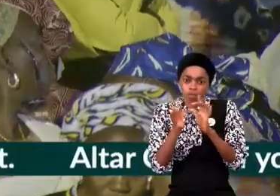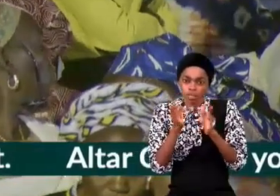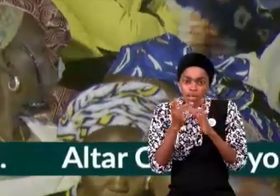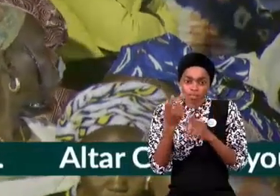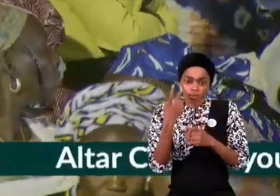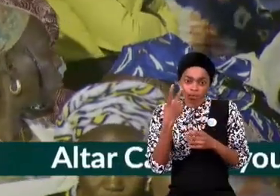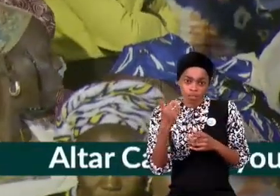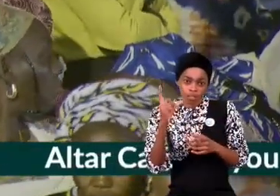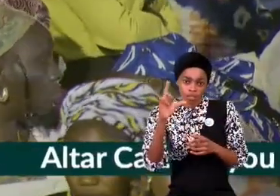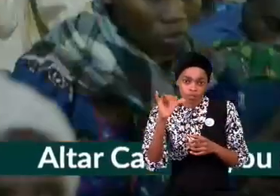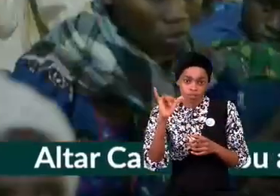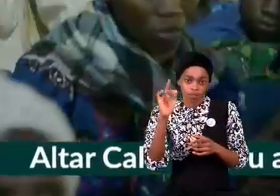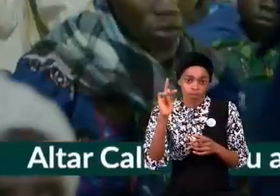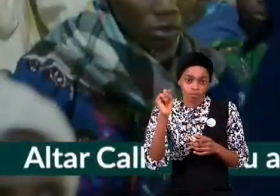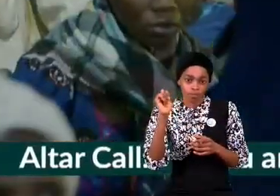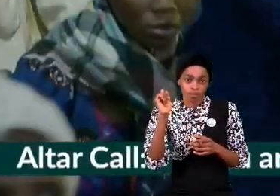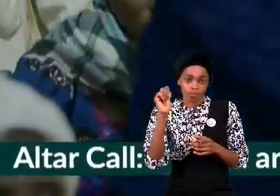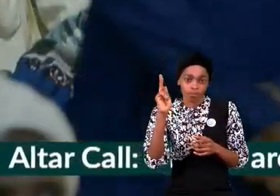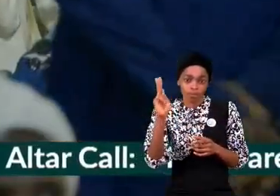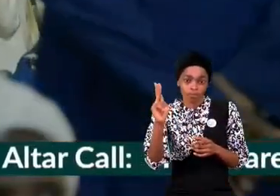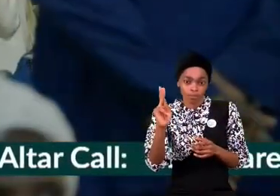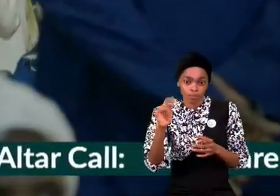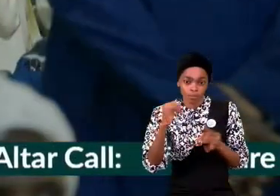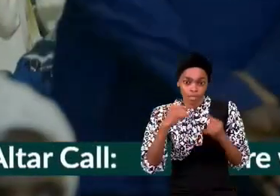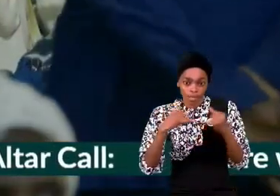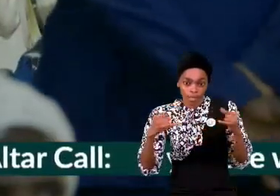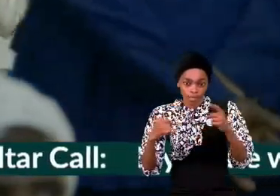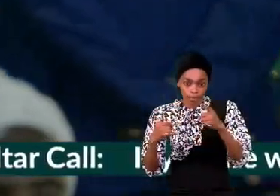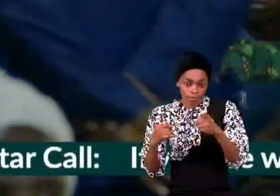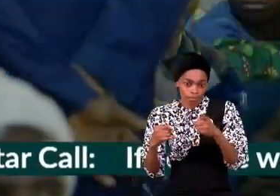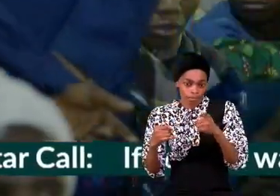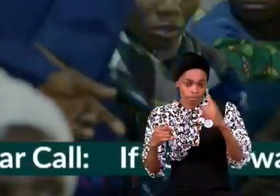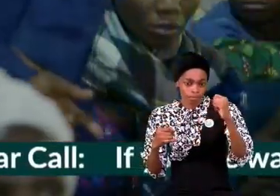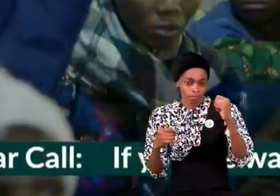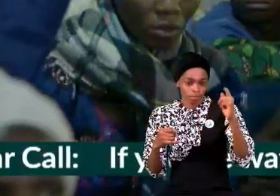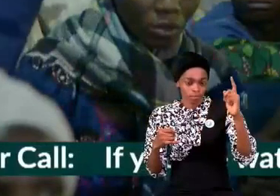Just click on that link and fill the form